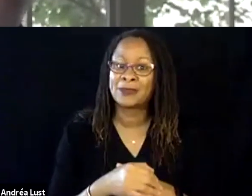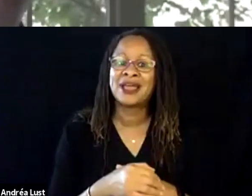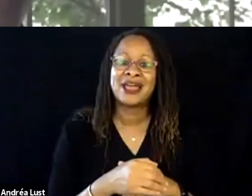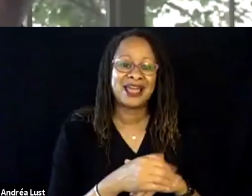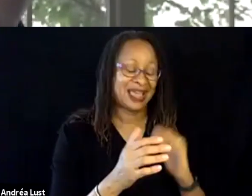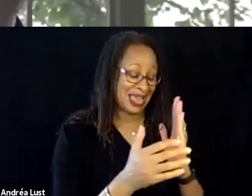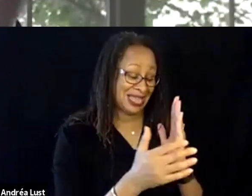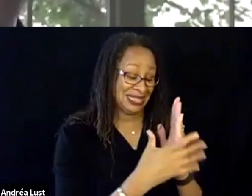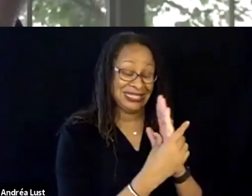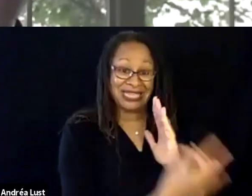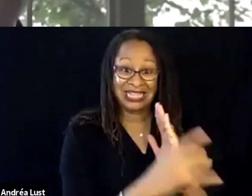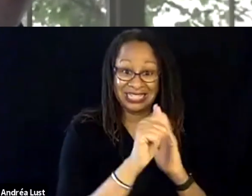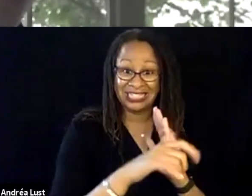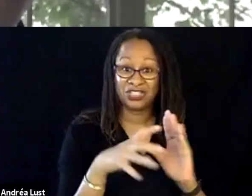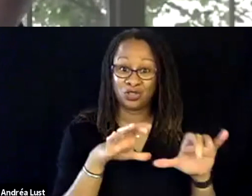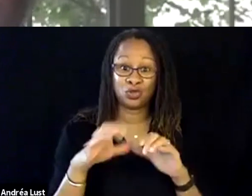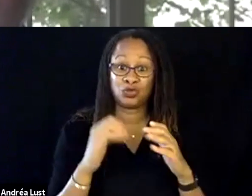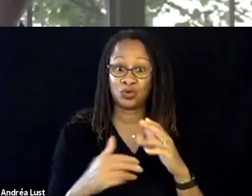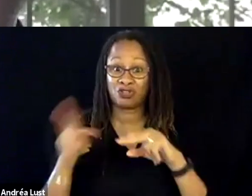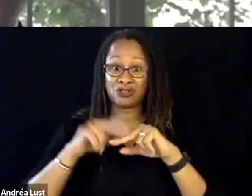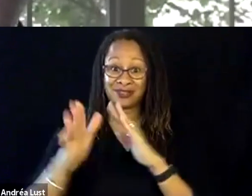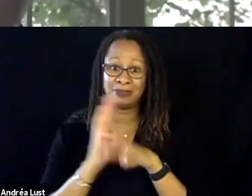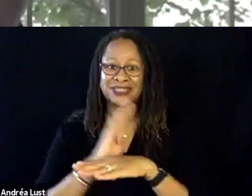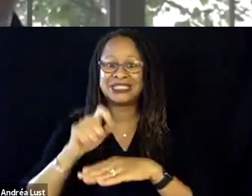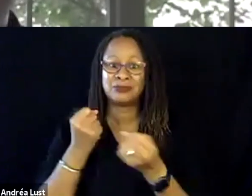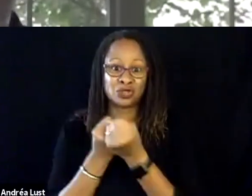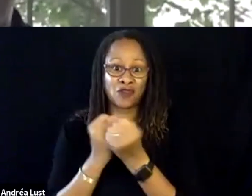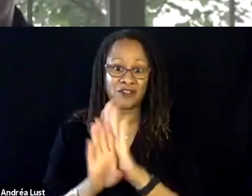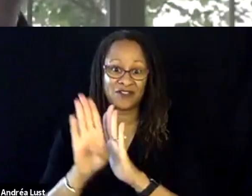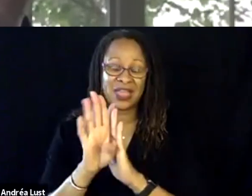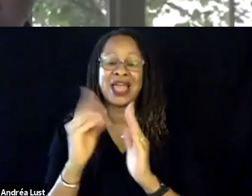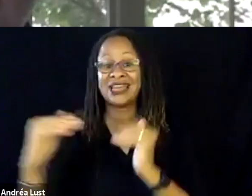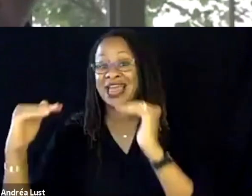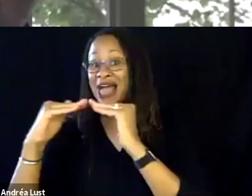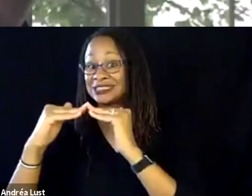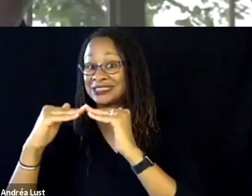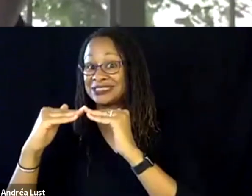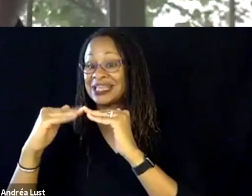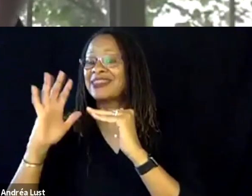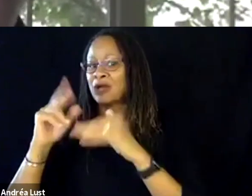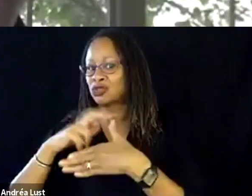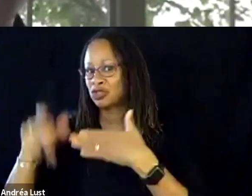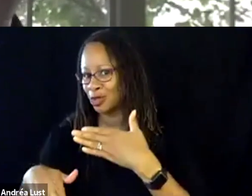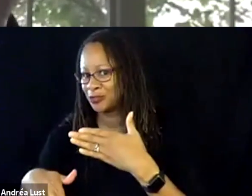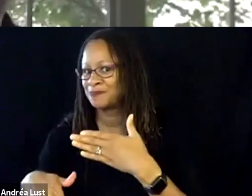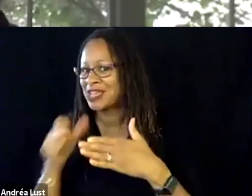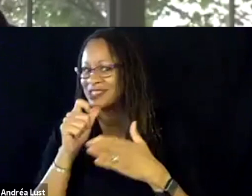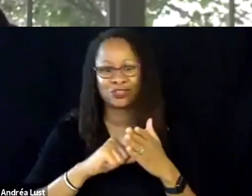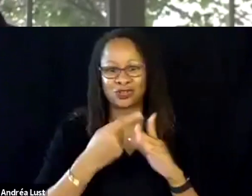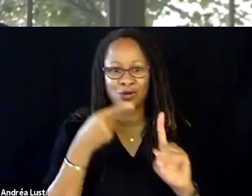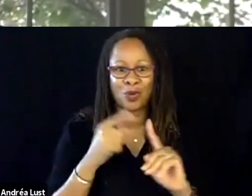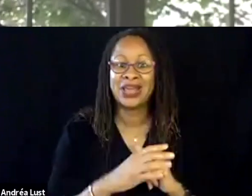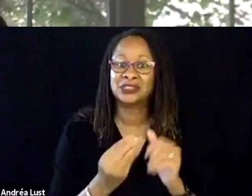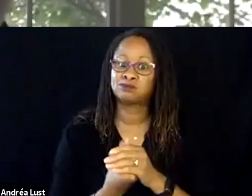to actually achieve that business imperative had to be supported and developed. And then equality was the output, not the starting point. And so we grew from there.